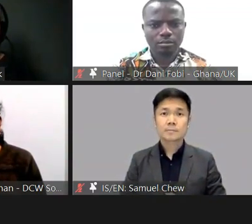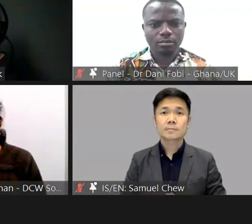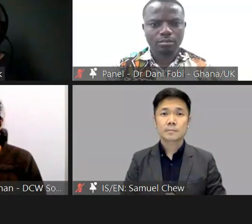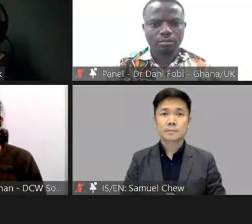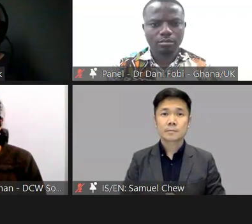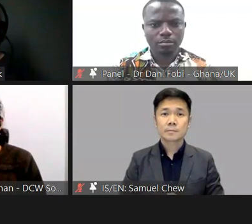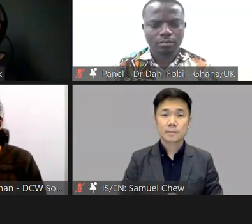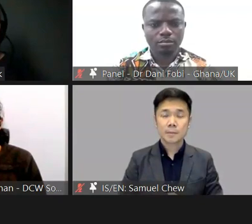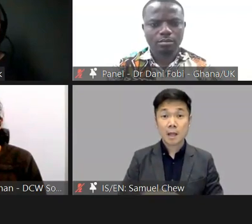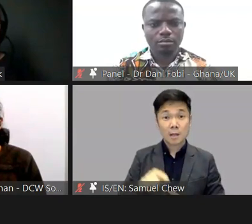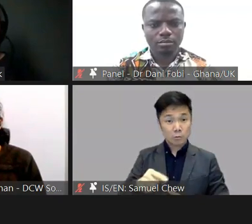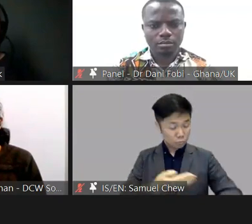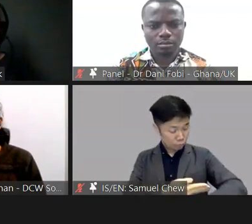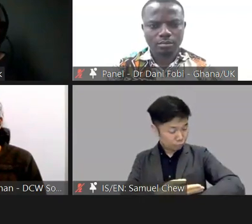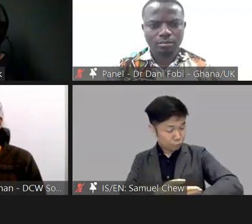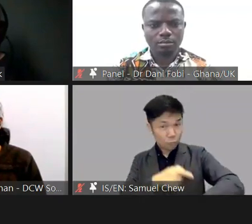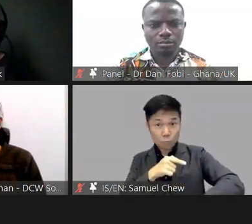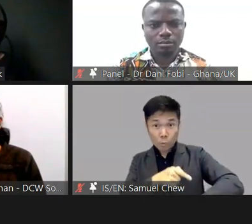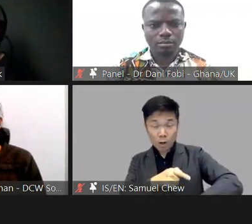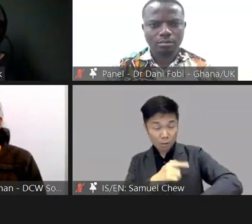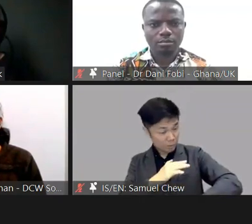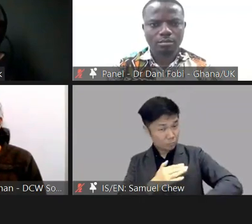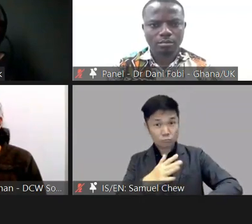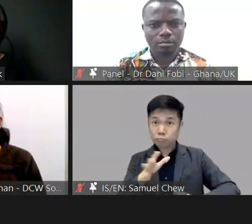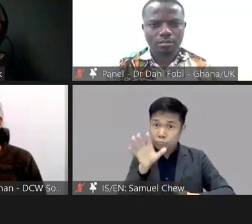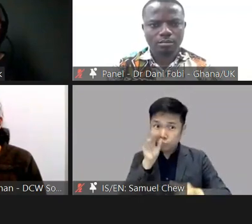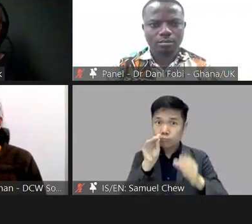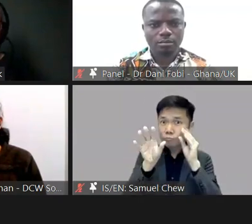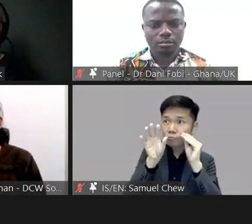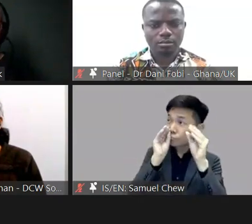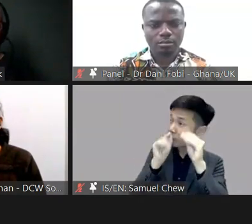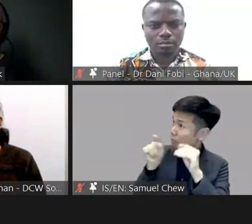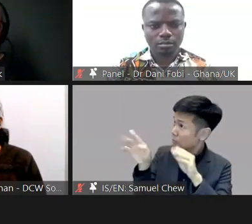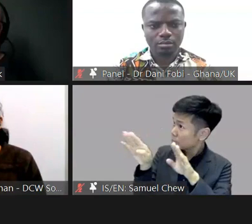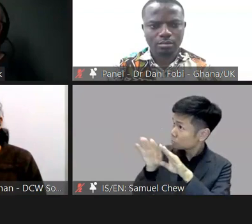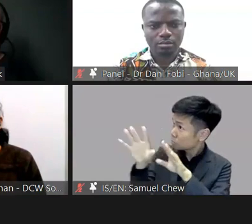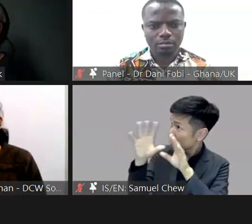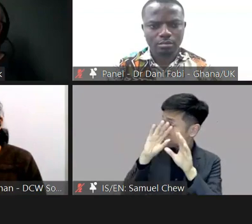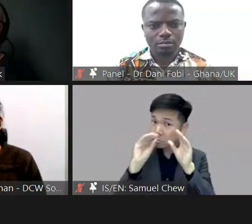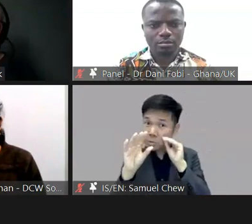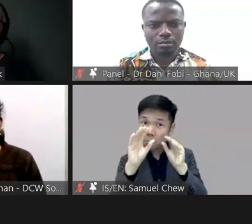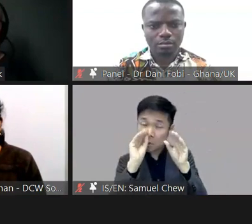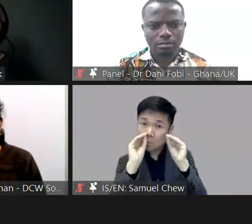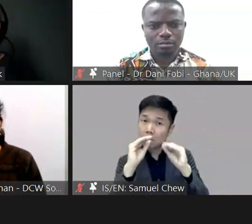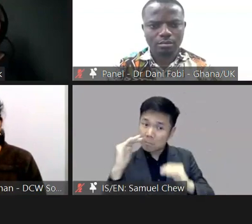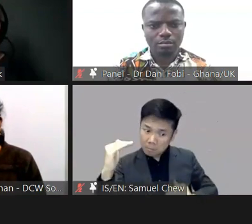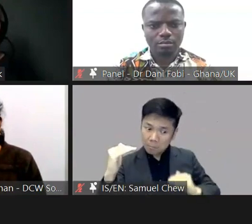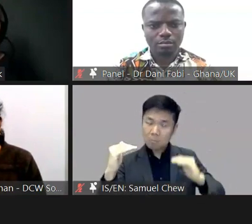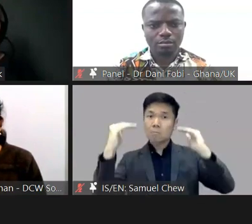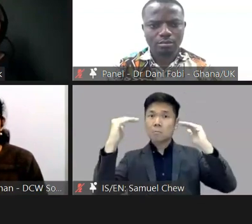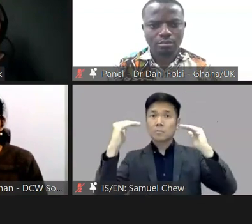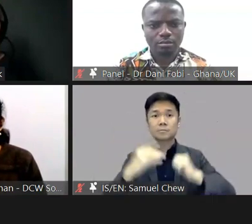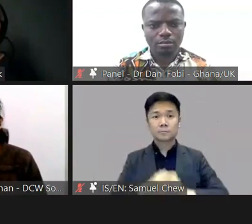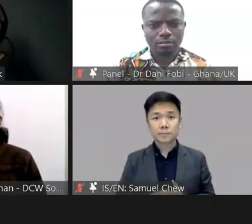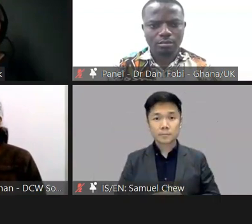educated and they are earning for themselves. And there is like horizontal learning. The parents, they share